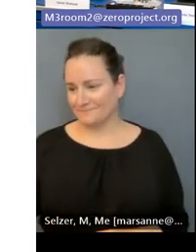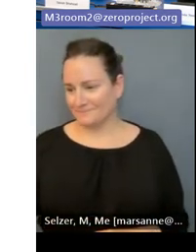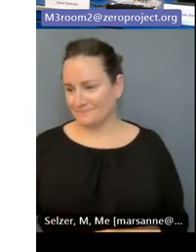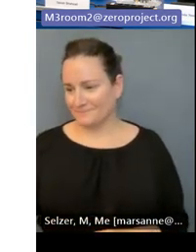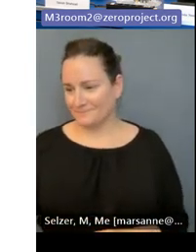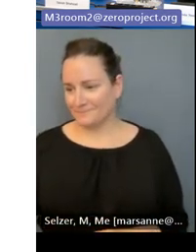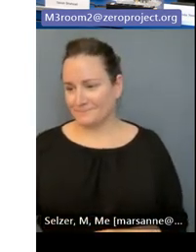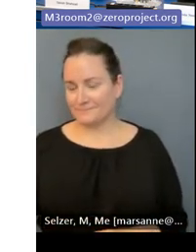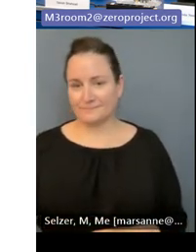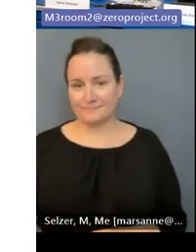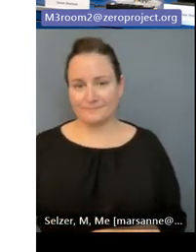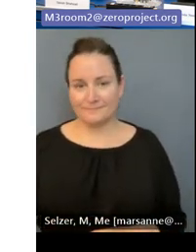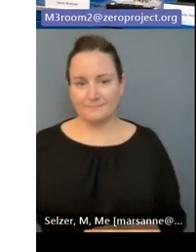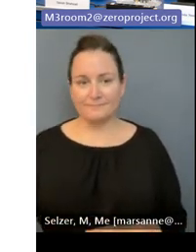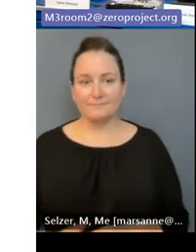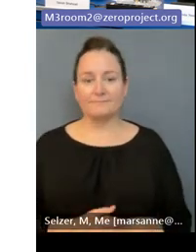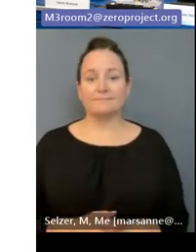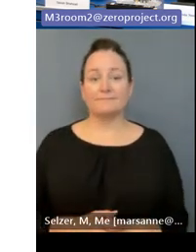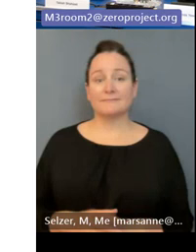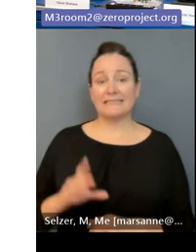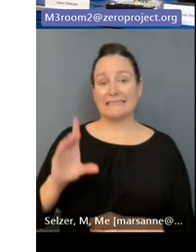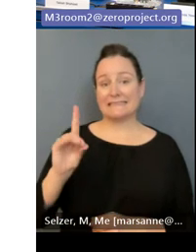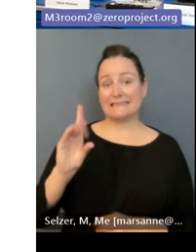KDSP, a Down syndrome organization, was